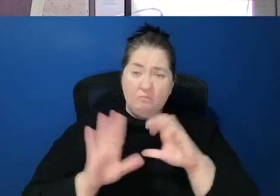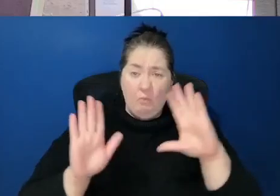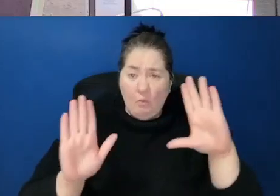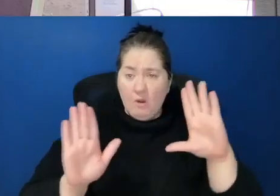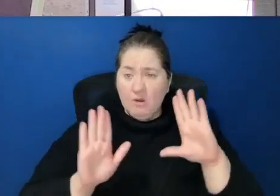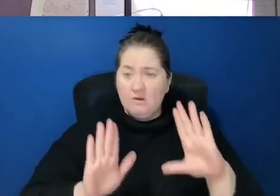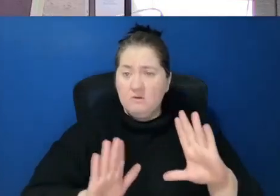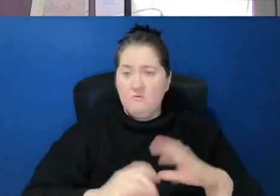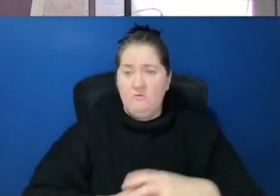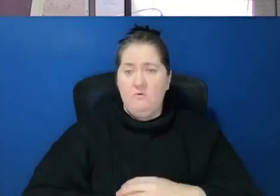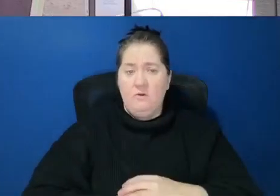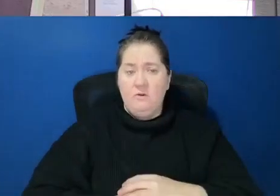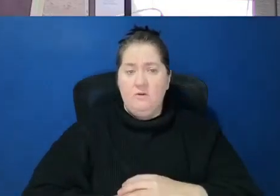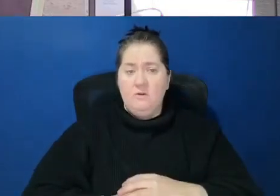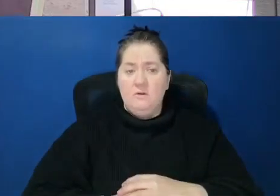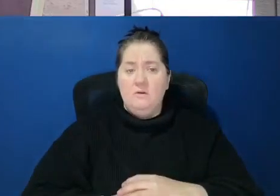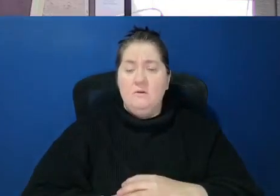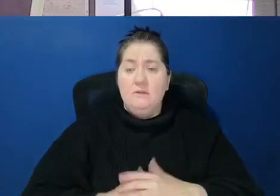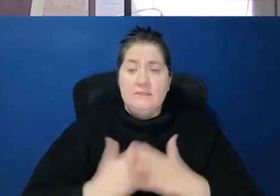wonderful? Sing